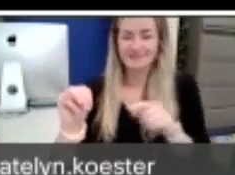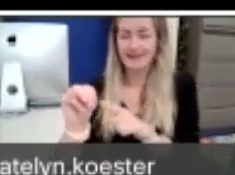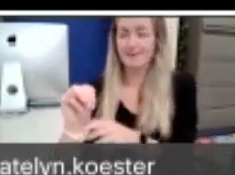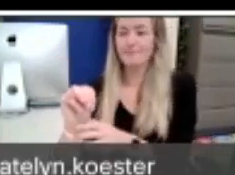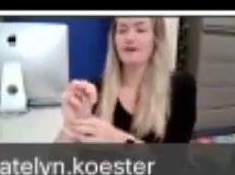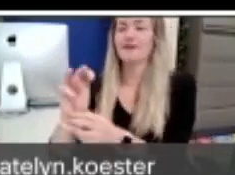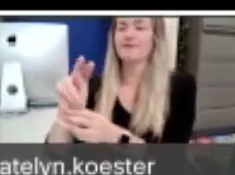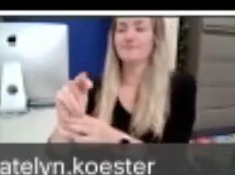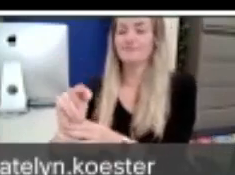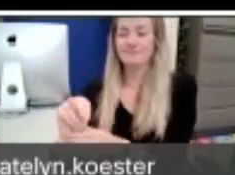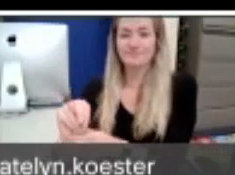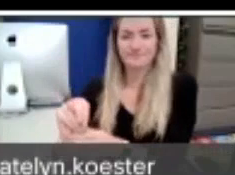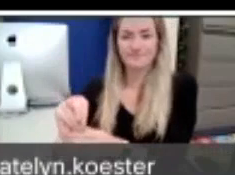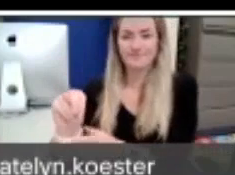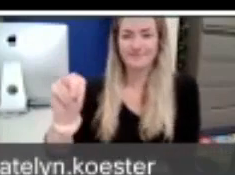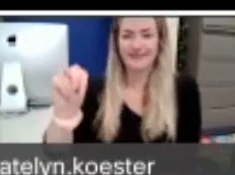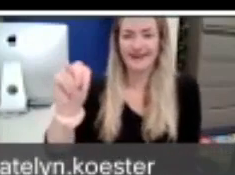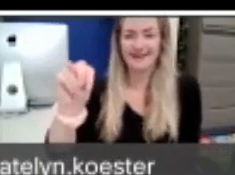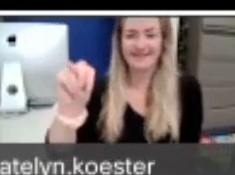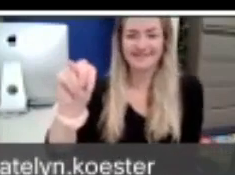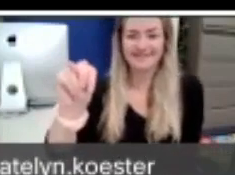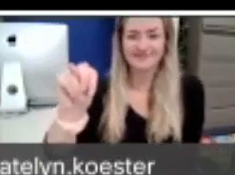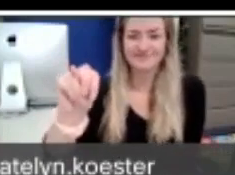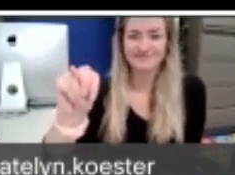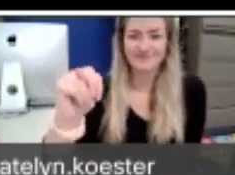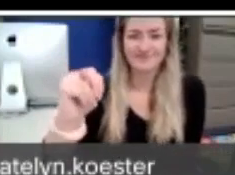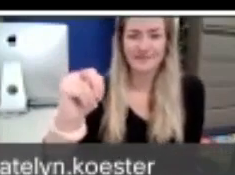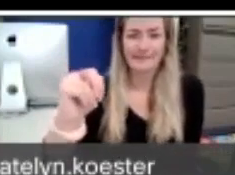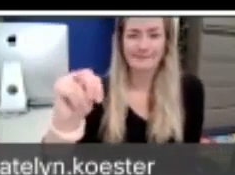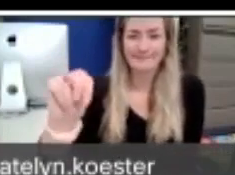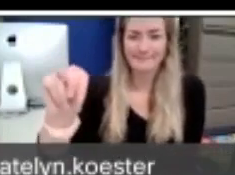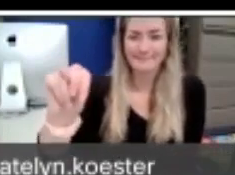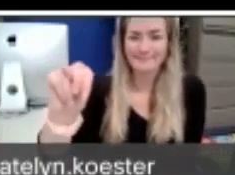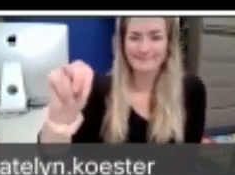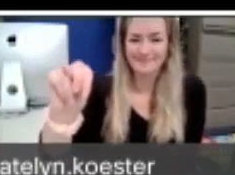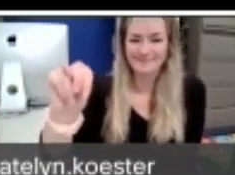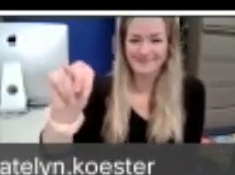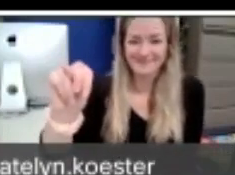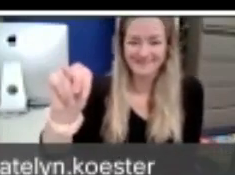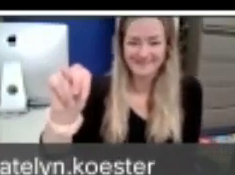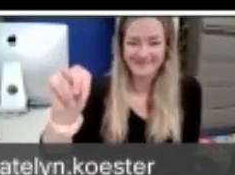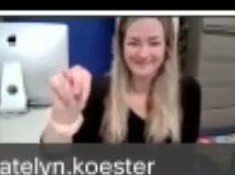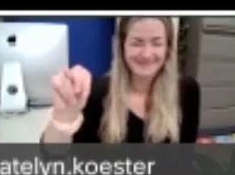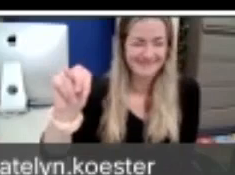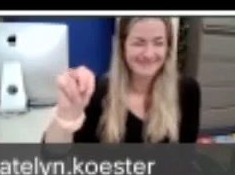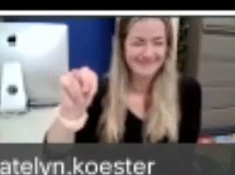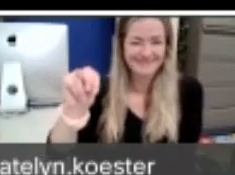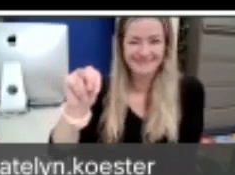And then same as M, but only two fingers on top. N.